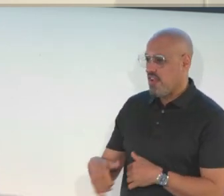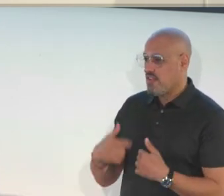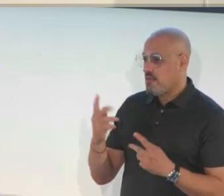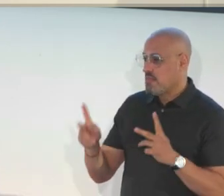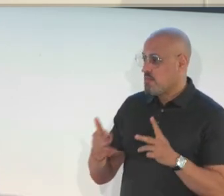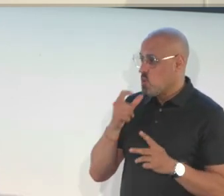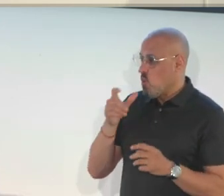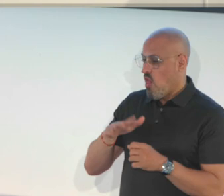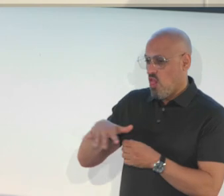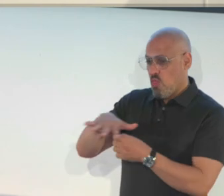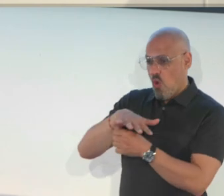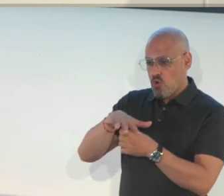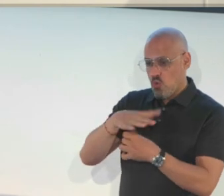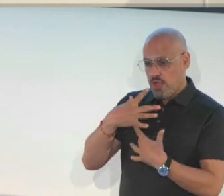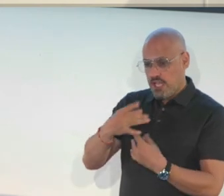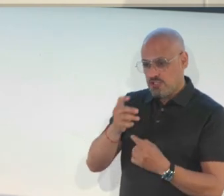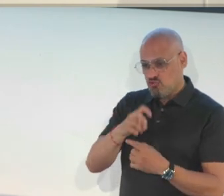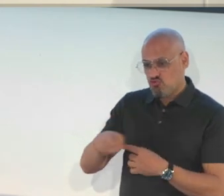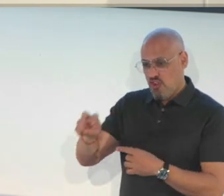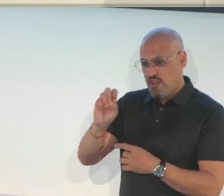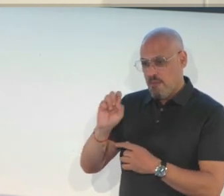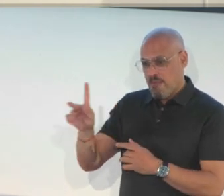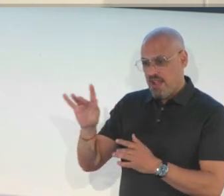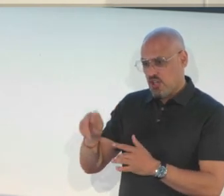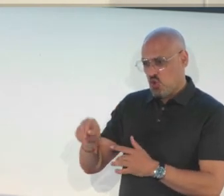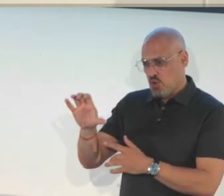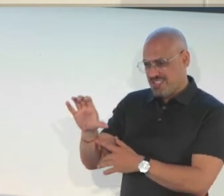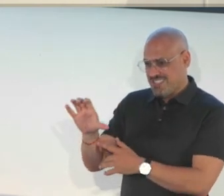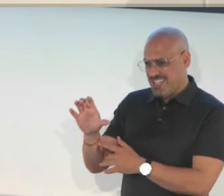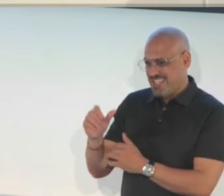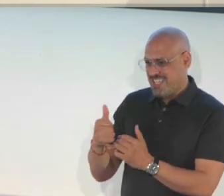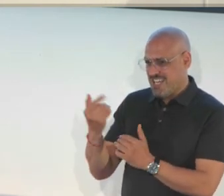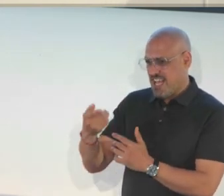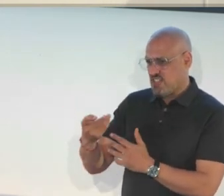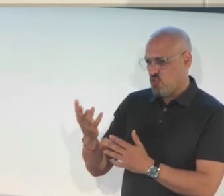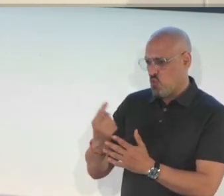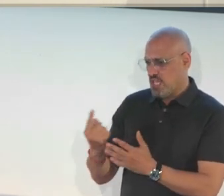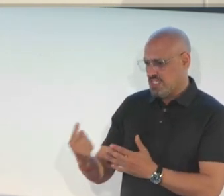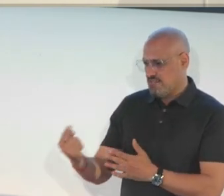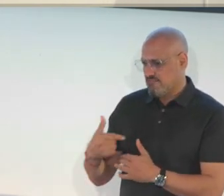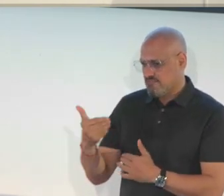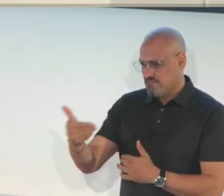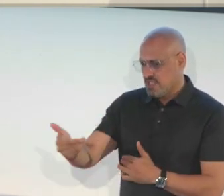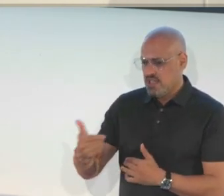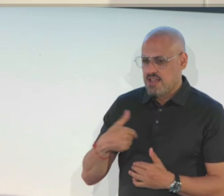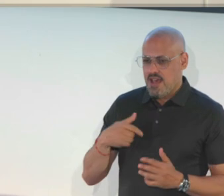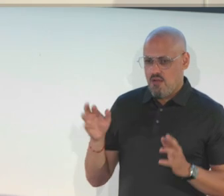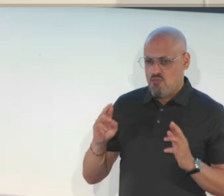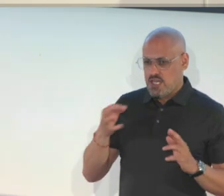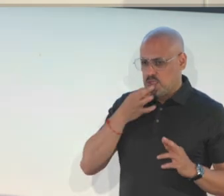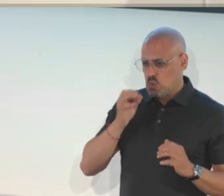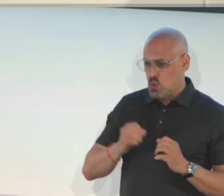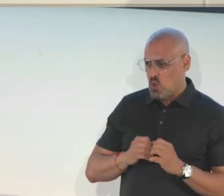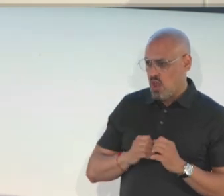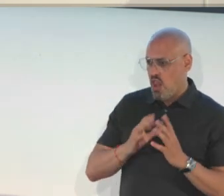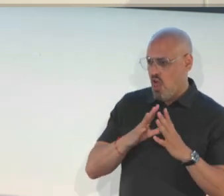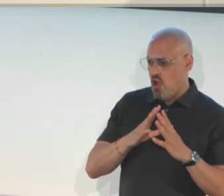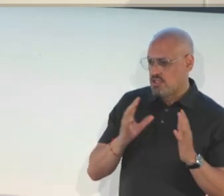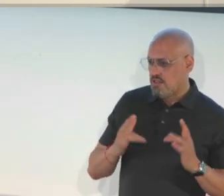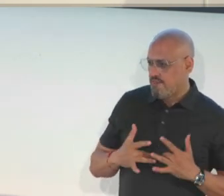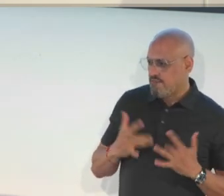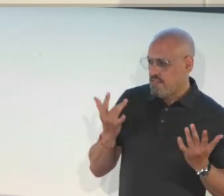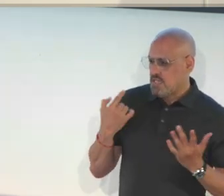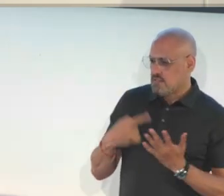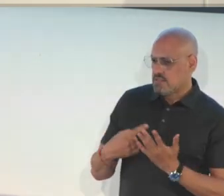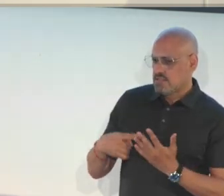who are local or interested in traveling back to New York City in the next couple of weeks, I'm getting ready to launch an event where we talk